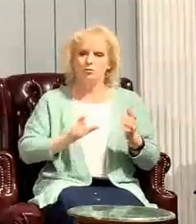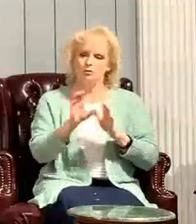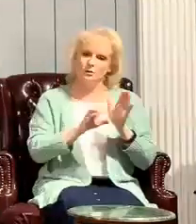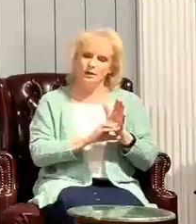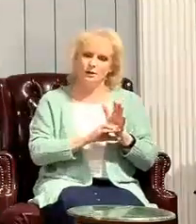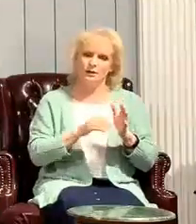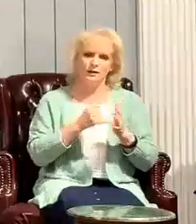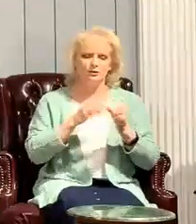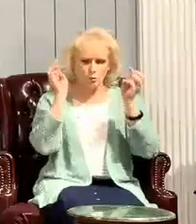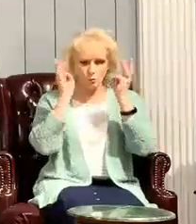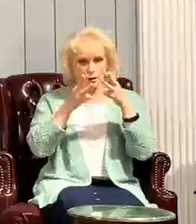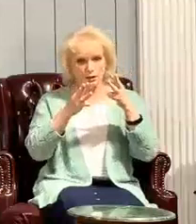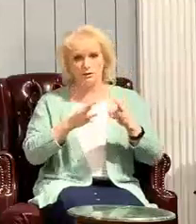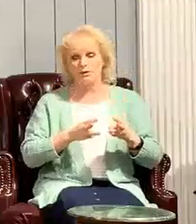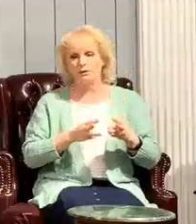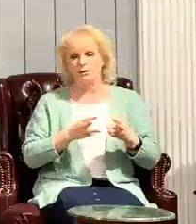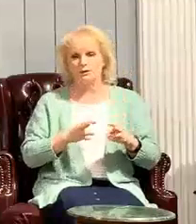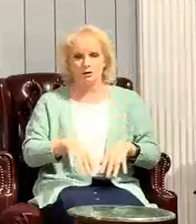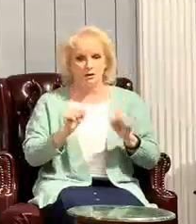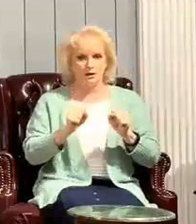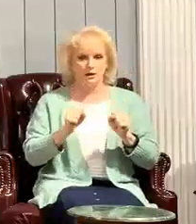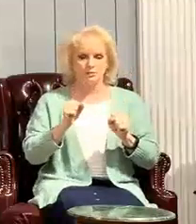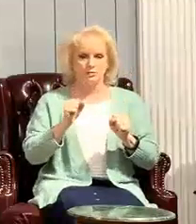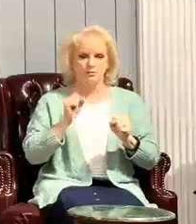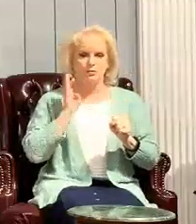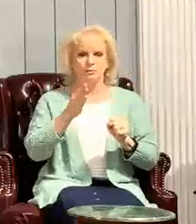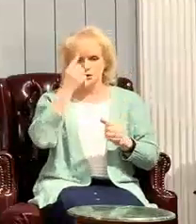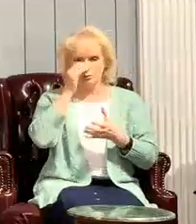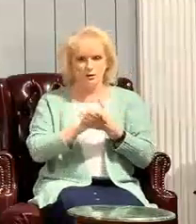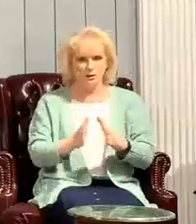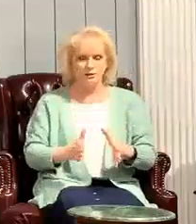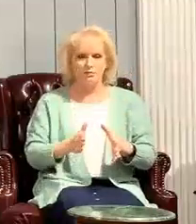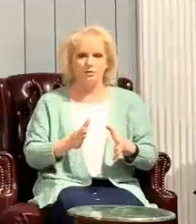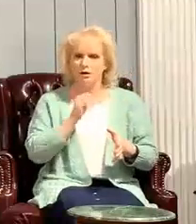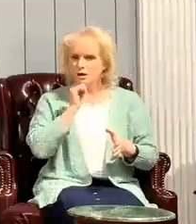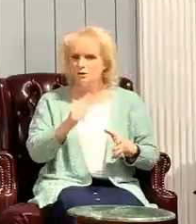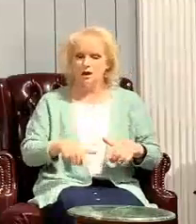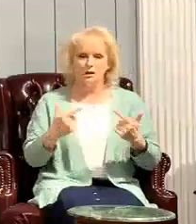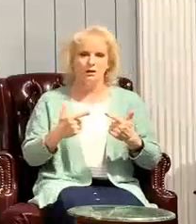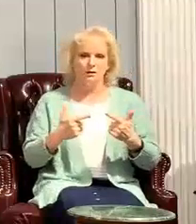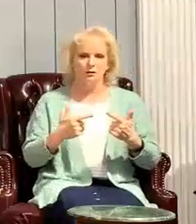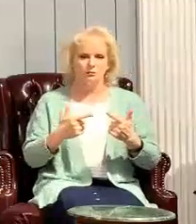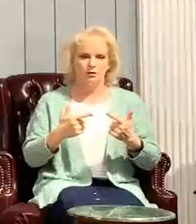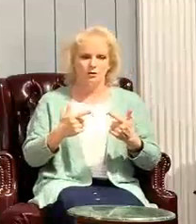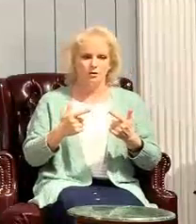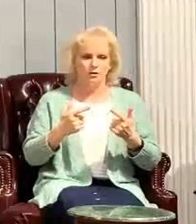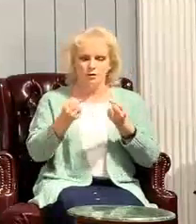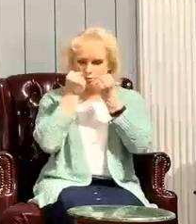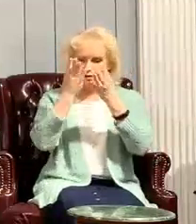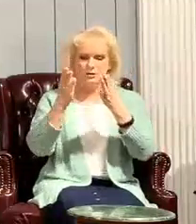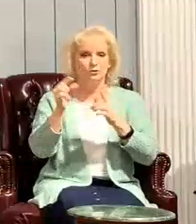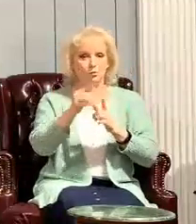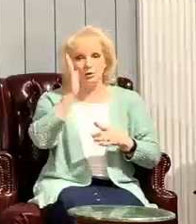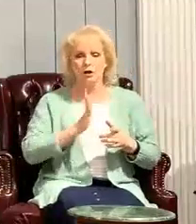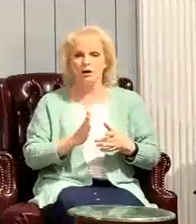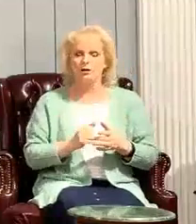is wickedness to claim to be a believer and to not live according to the Word of God. I